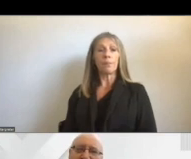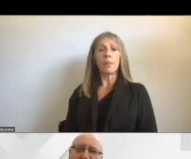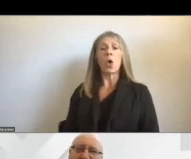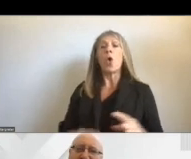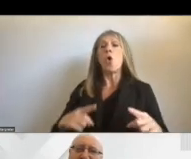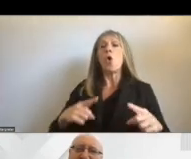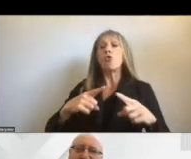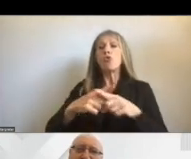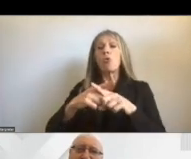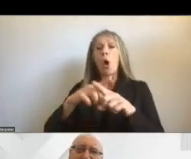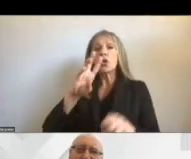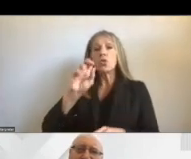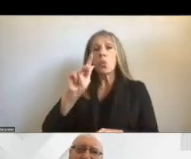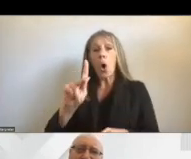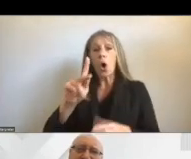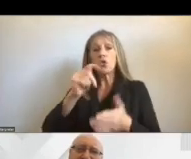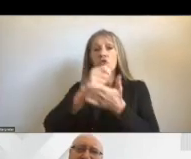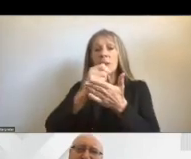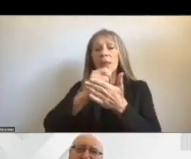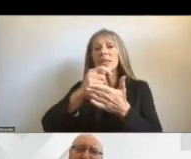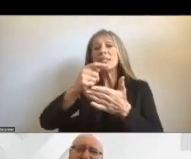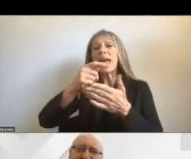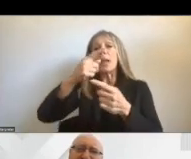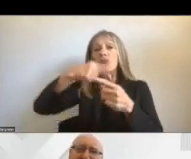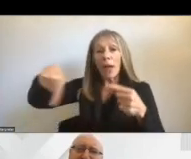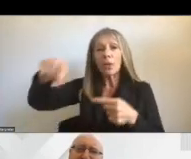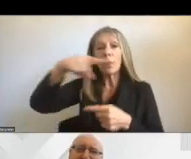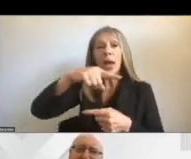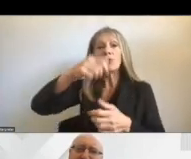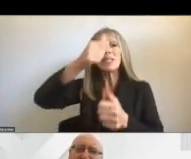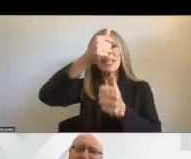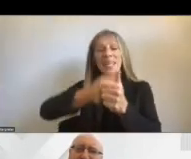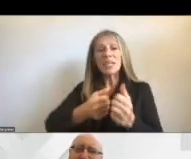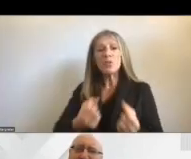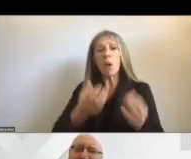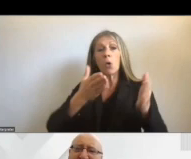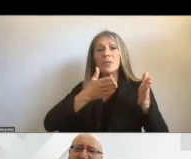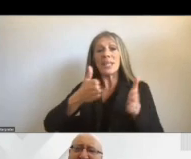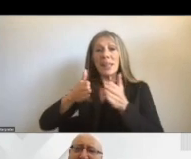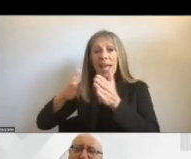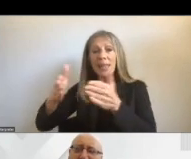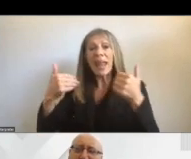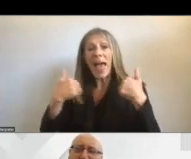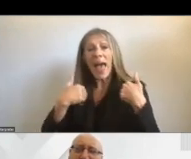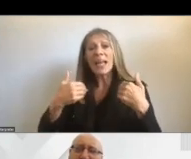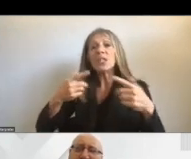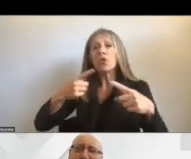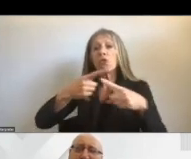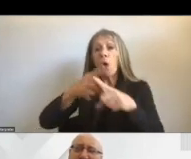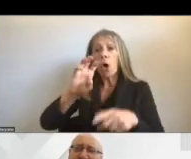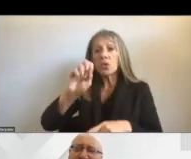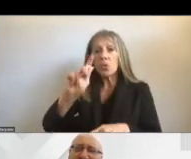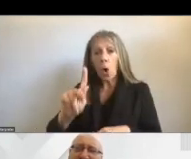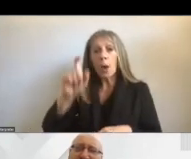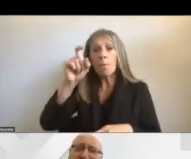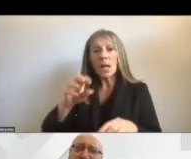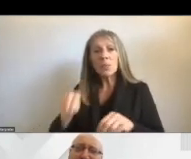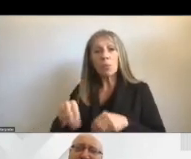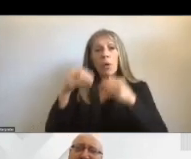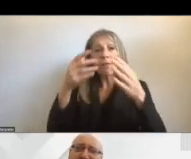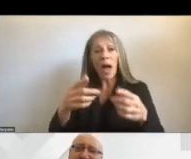case, the detectable warning surface may be placed at the back of curb. And the picture on the slide shows detectable warning